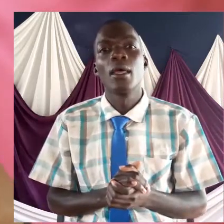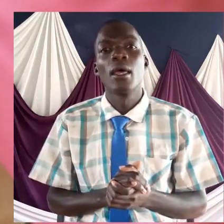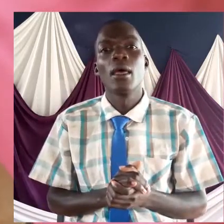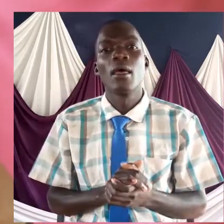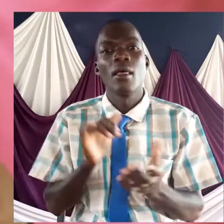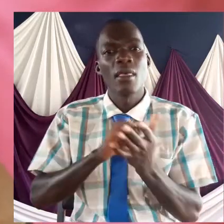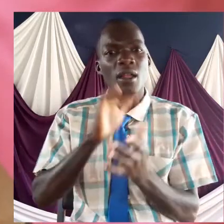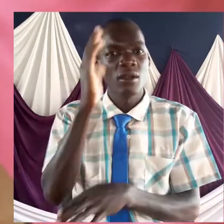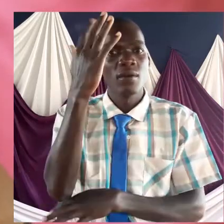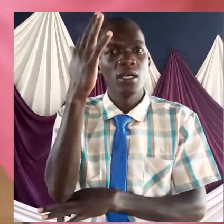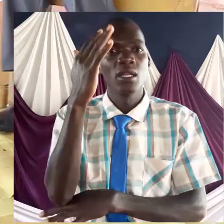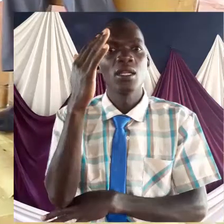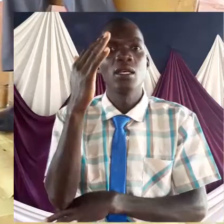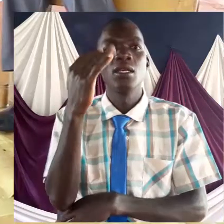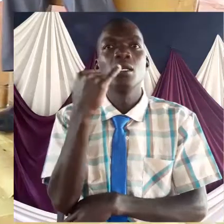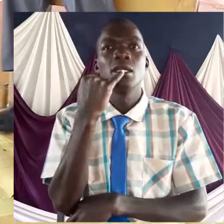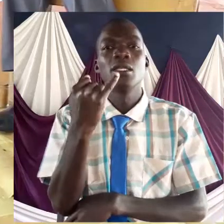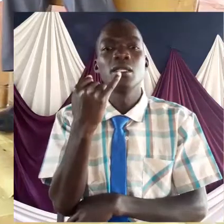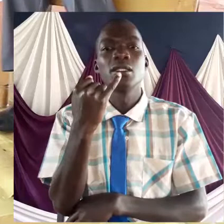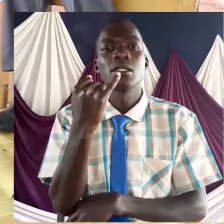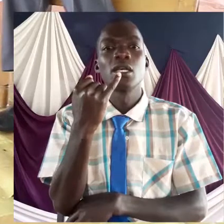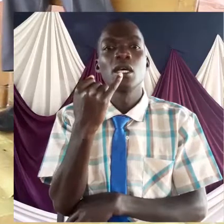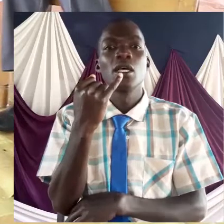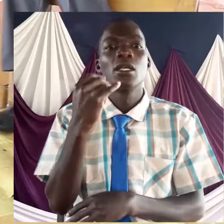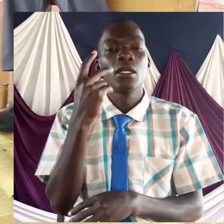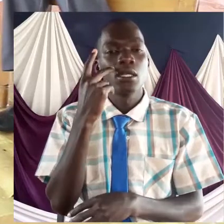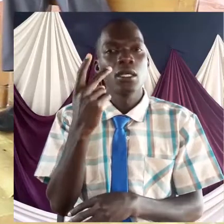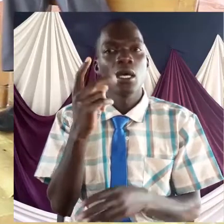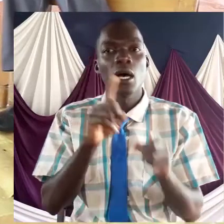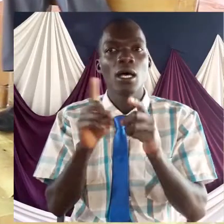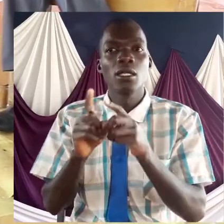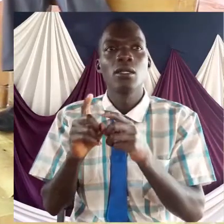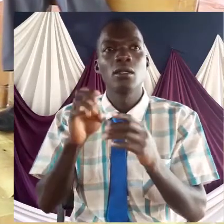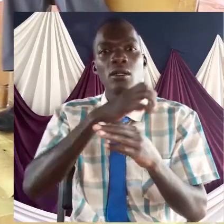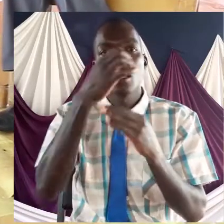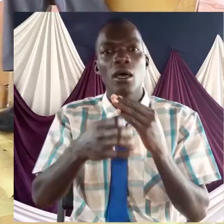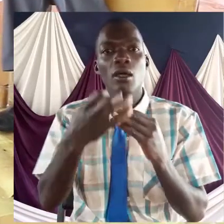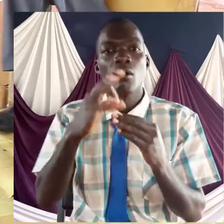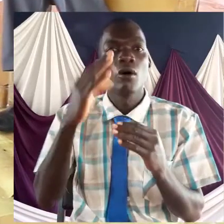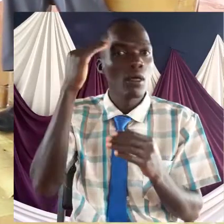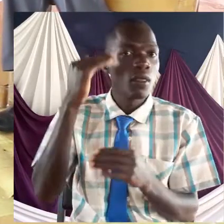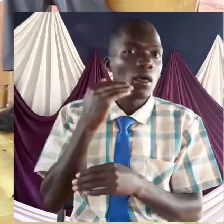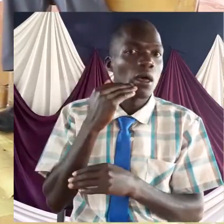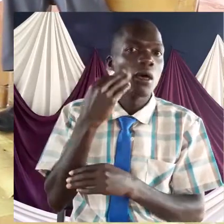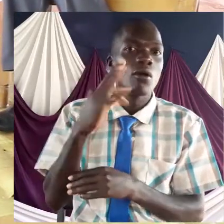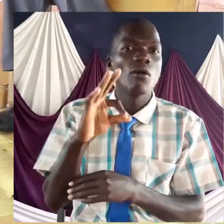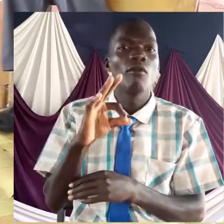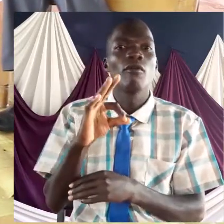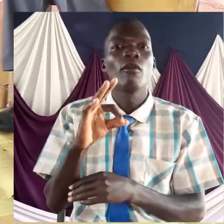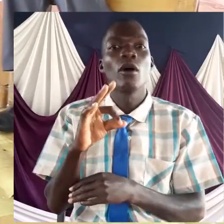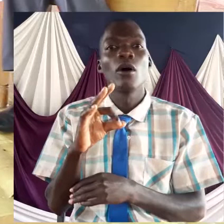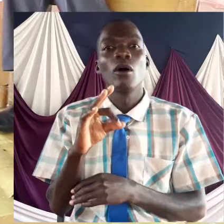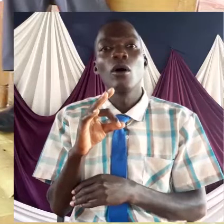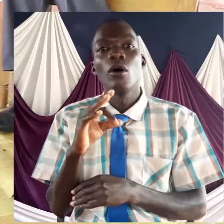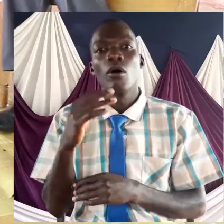And in that dream, he sees a statue. Yes. With the head of gold, and the hands